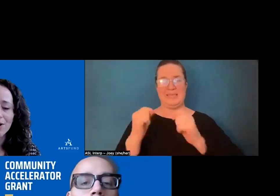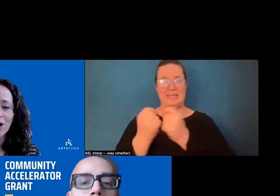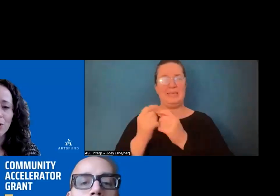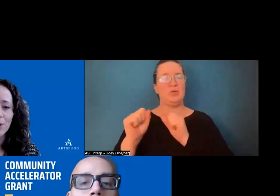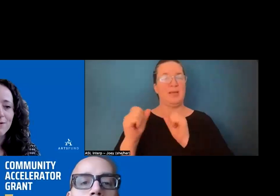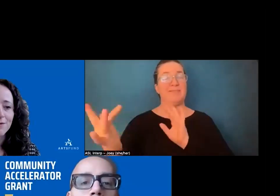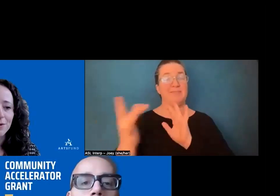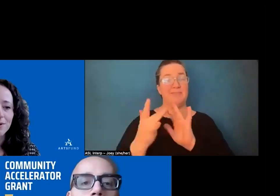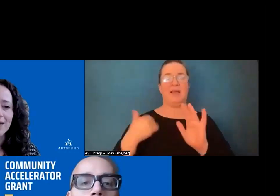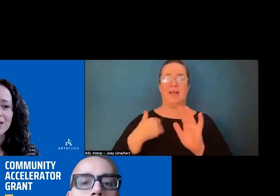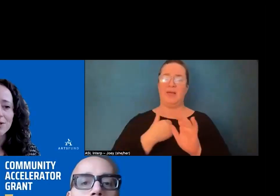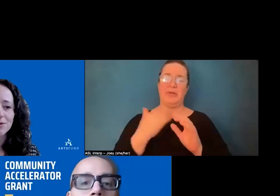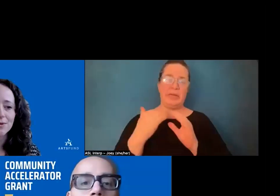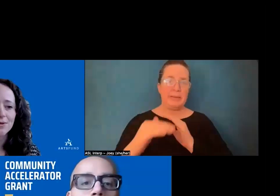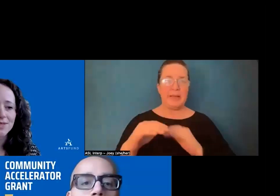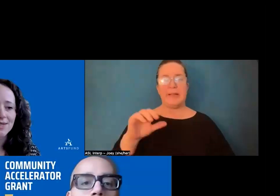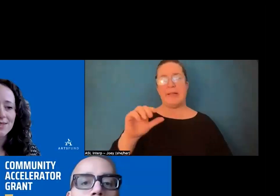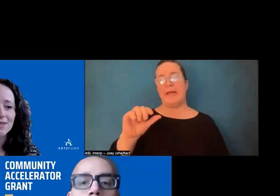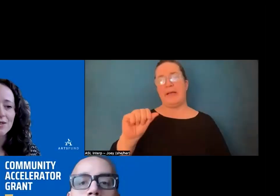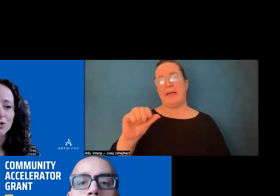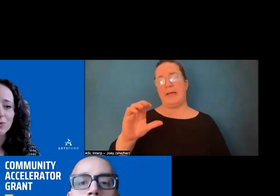accelerator@artsfund.org or by phone at